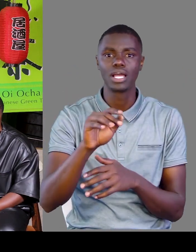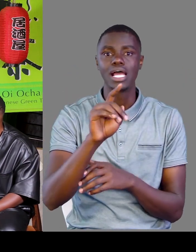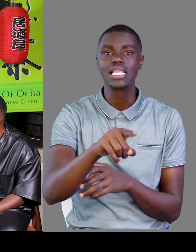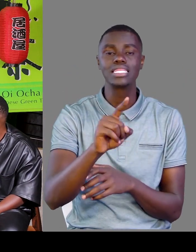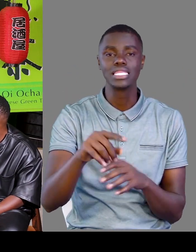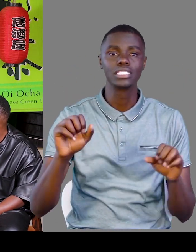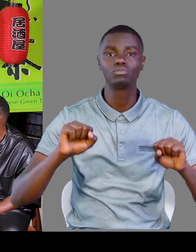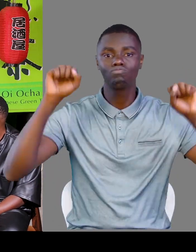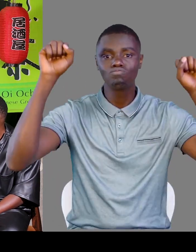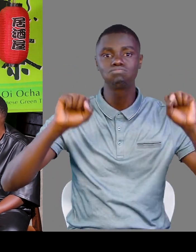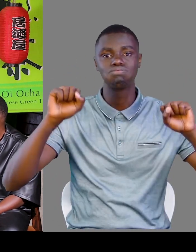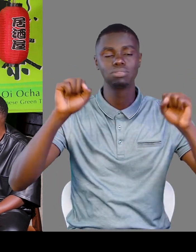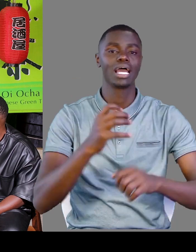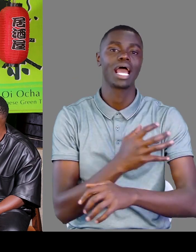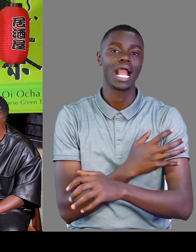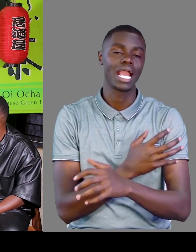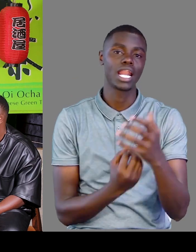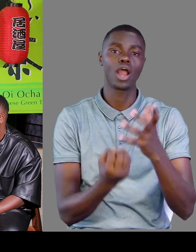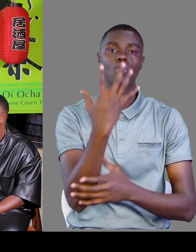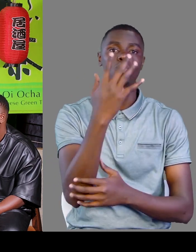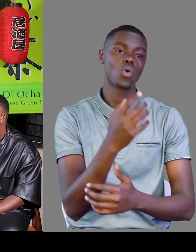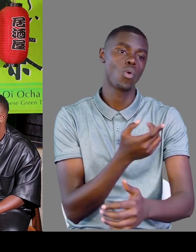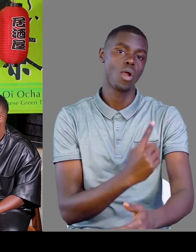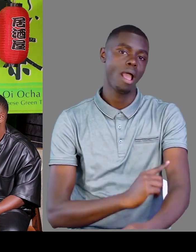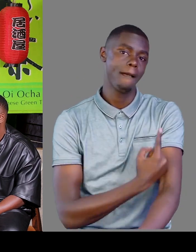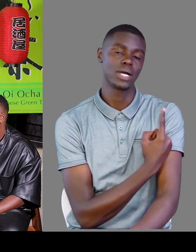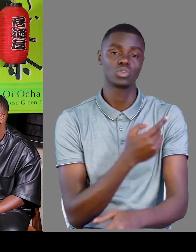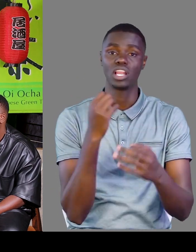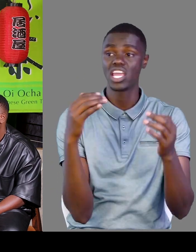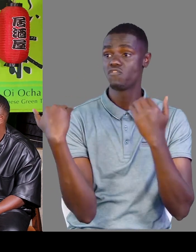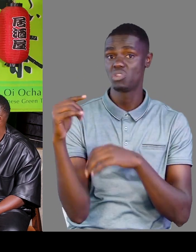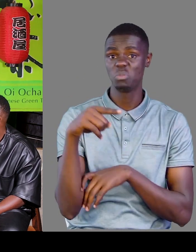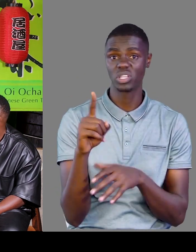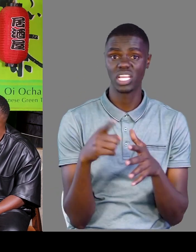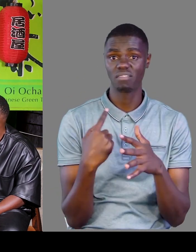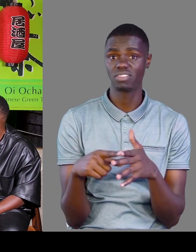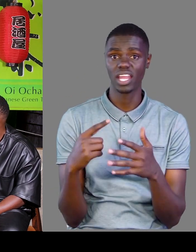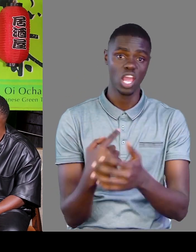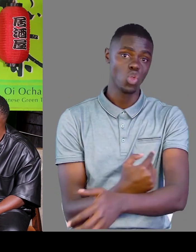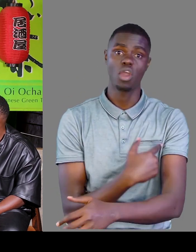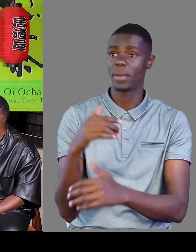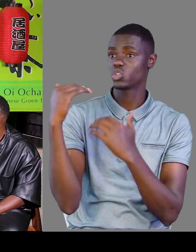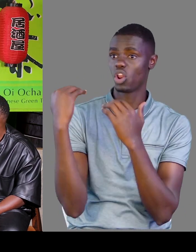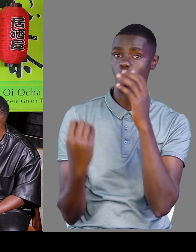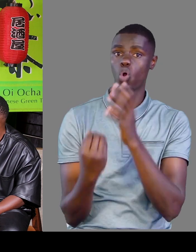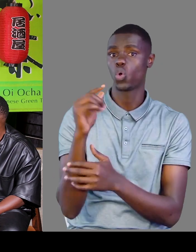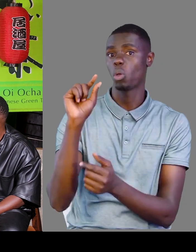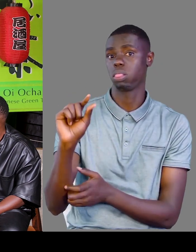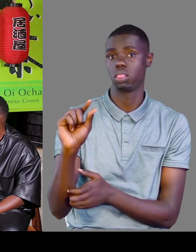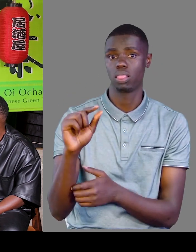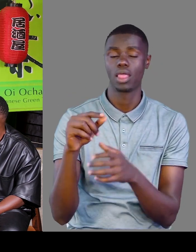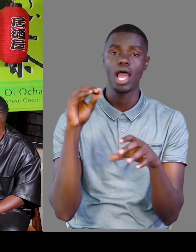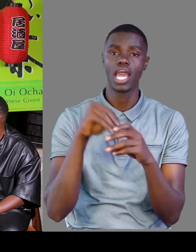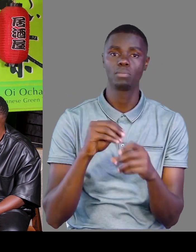hiyo chuma ndio ina grow muscle. So the more you limit yourself is the more your muscles grow smaller. All right? So I